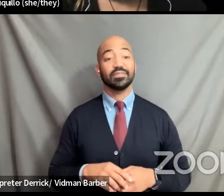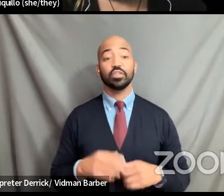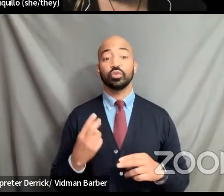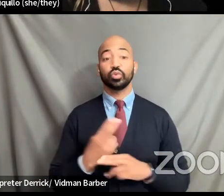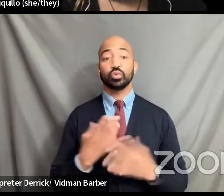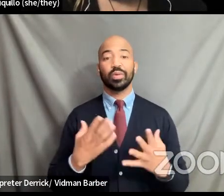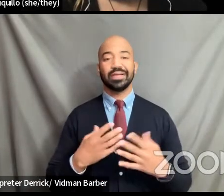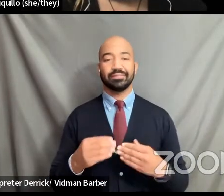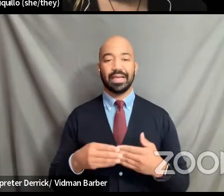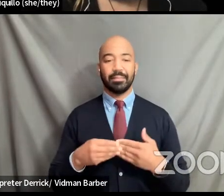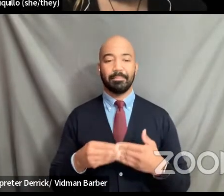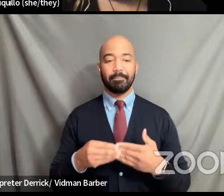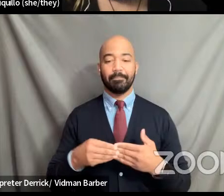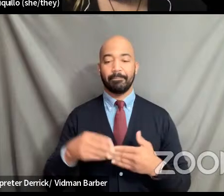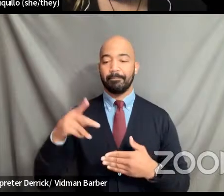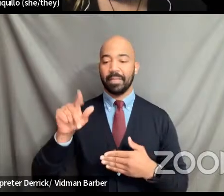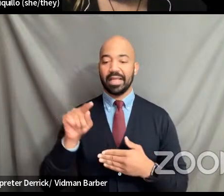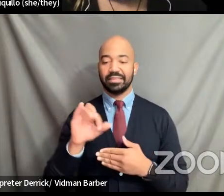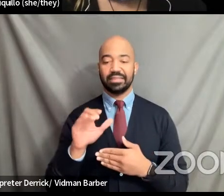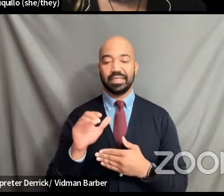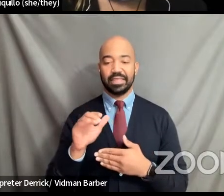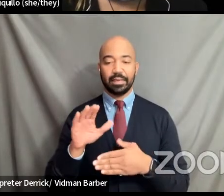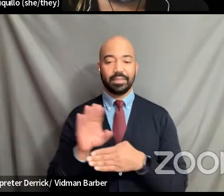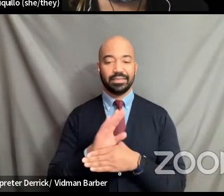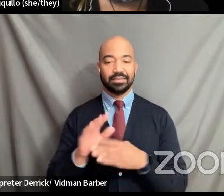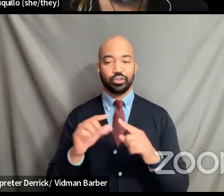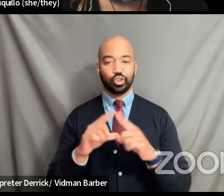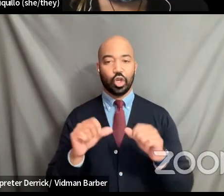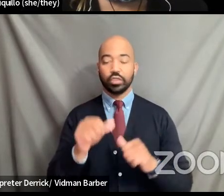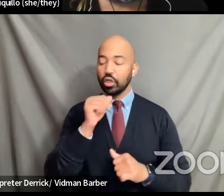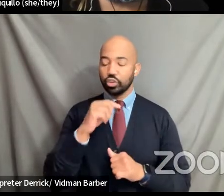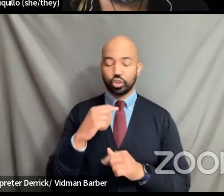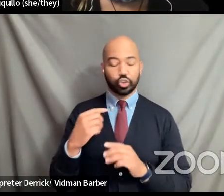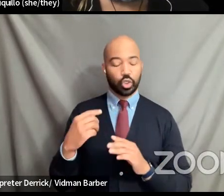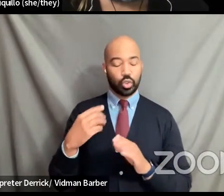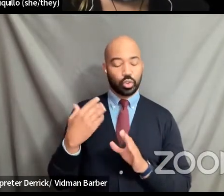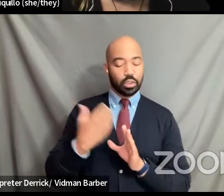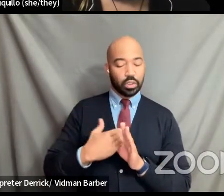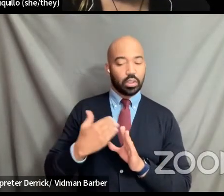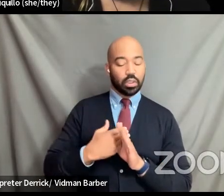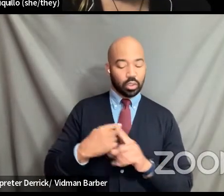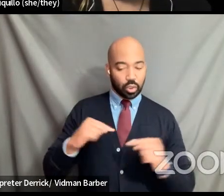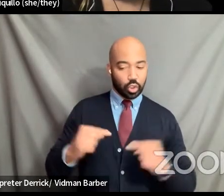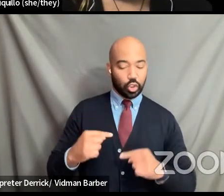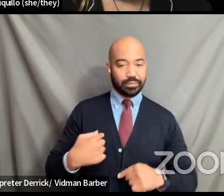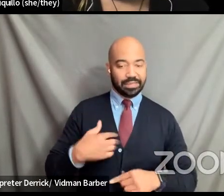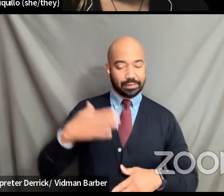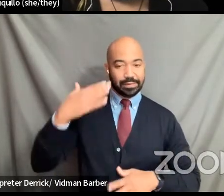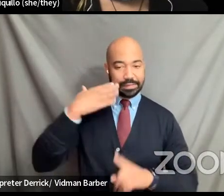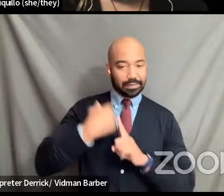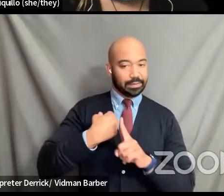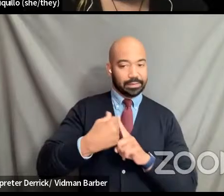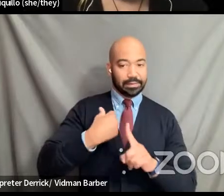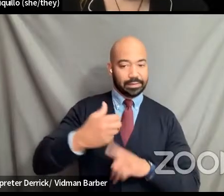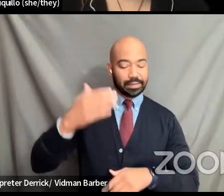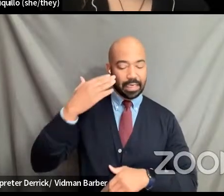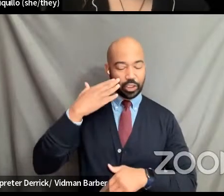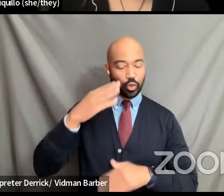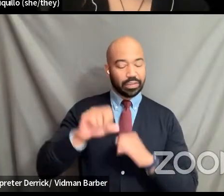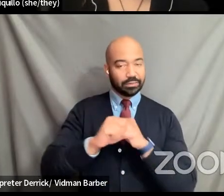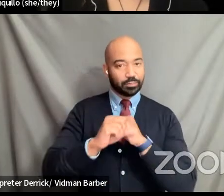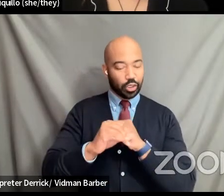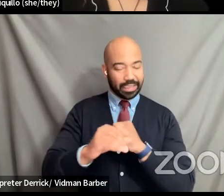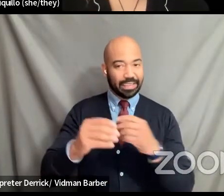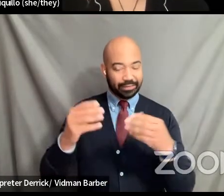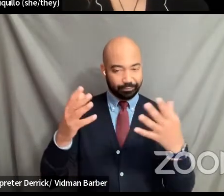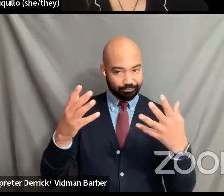business cards. Don't hurt me. I know you guys, I know it's a marketing tactic, but for me, I know a lot of times when people